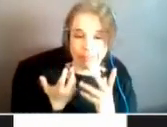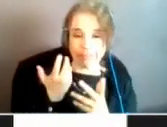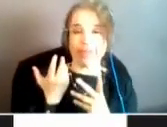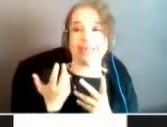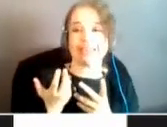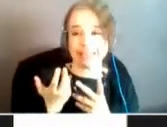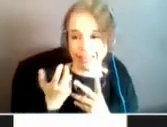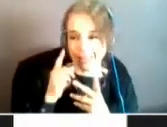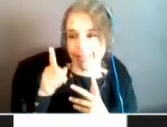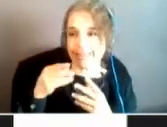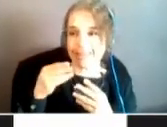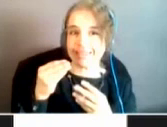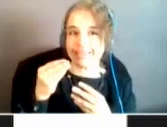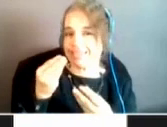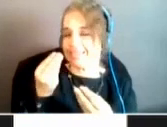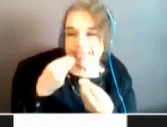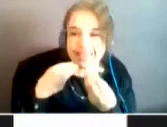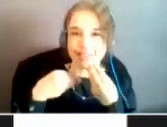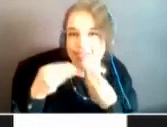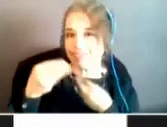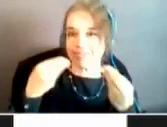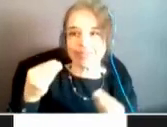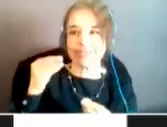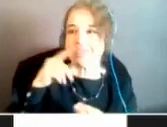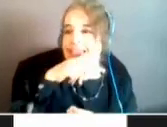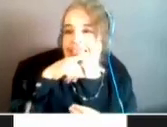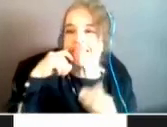it's kind of like a grocery, you know, desert.